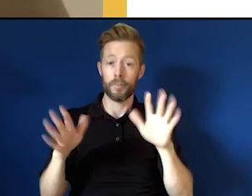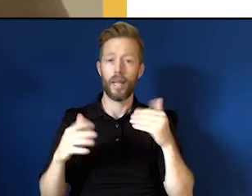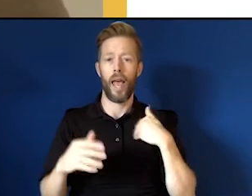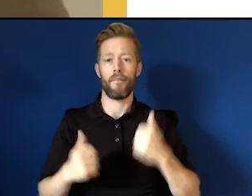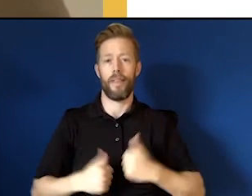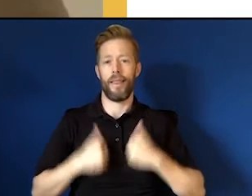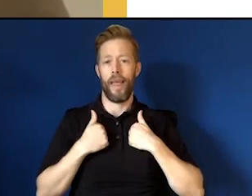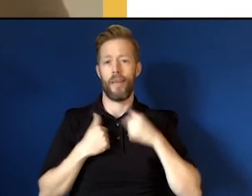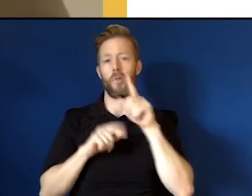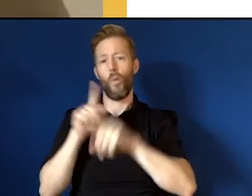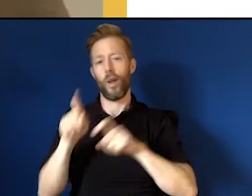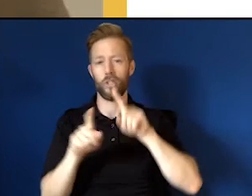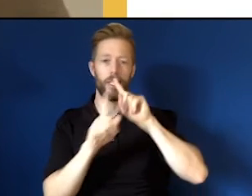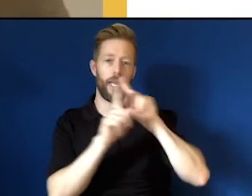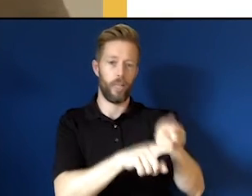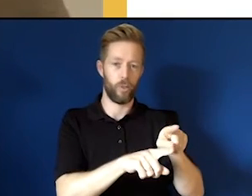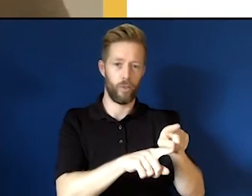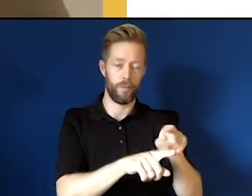Q&A will follow.